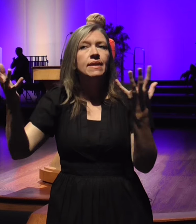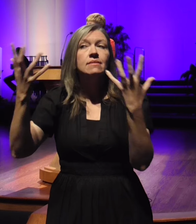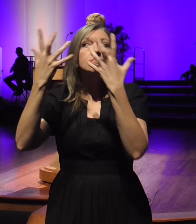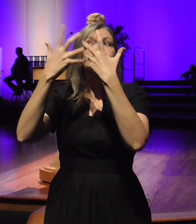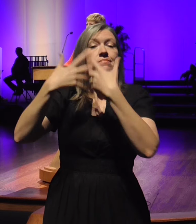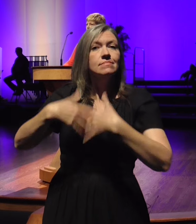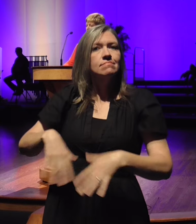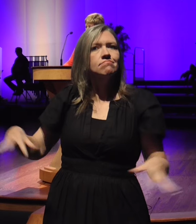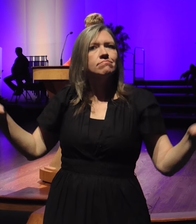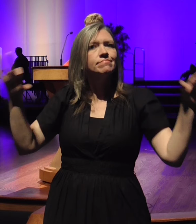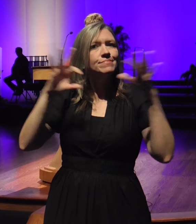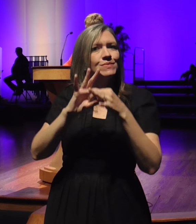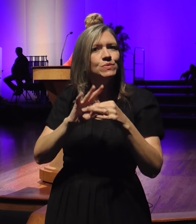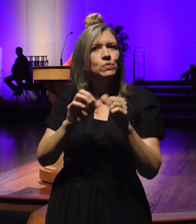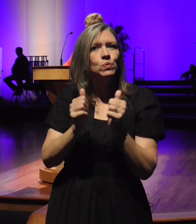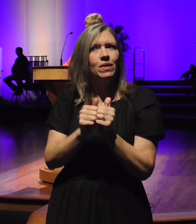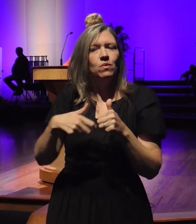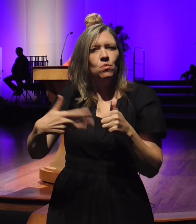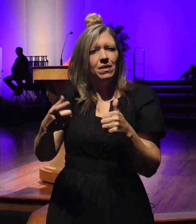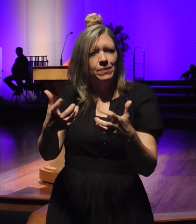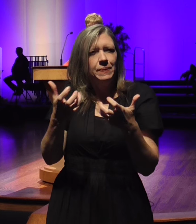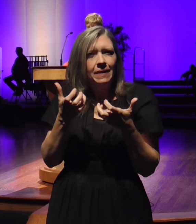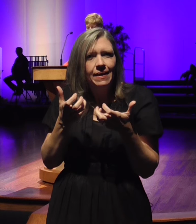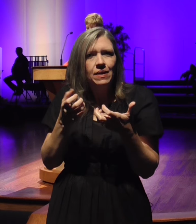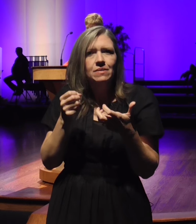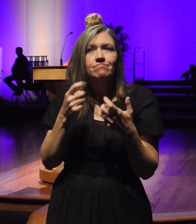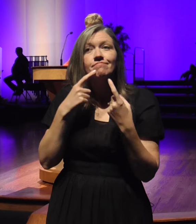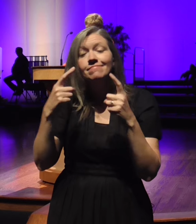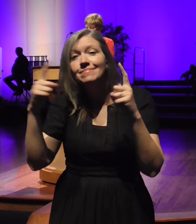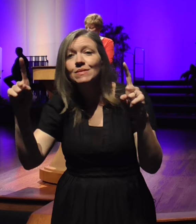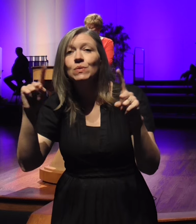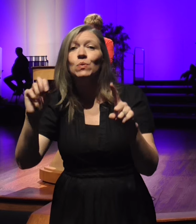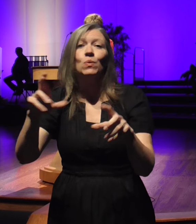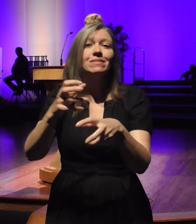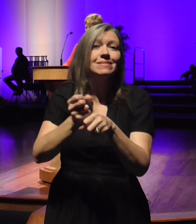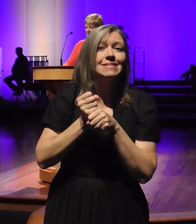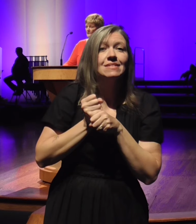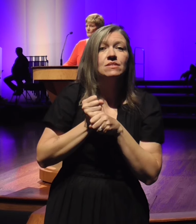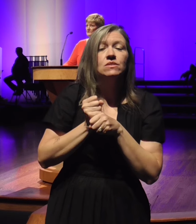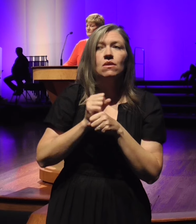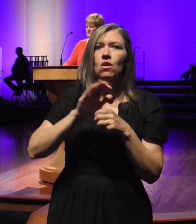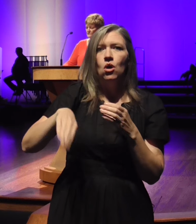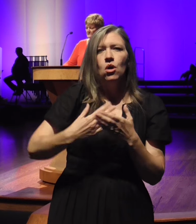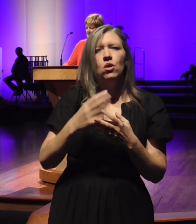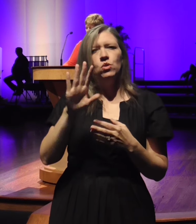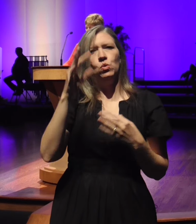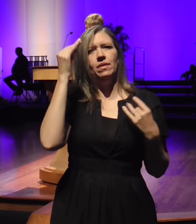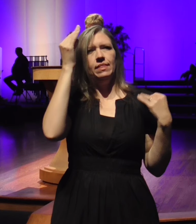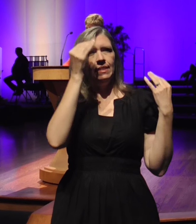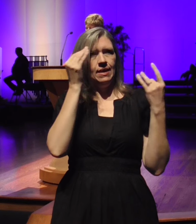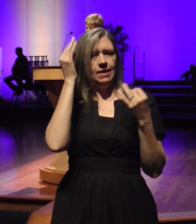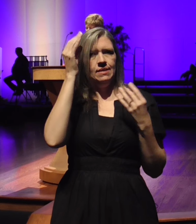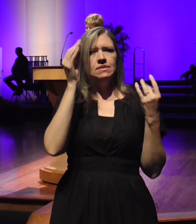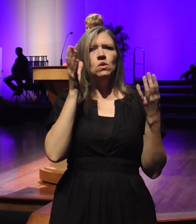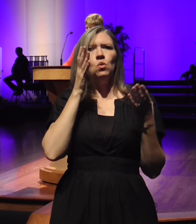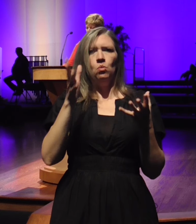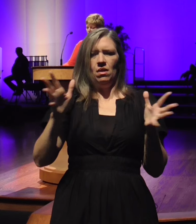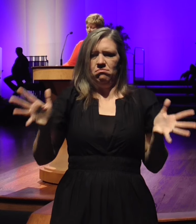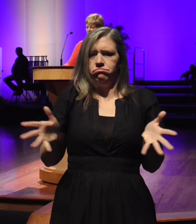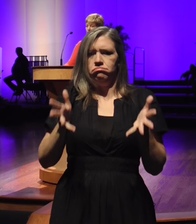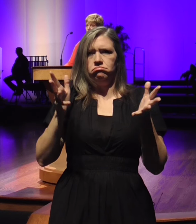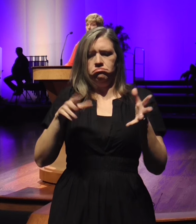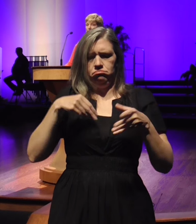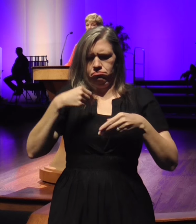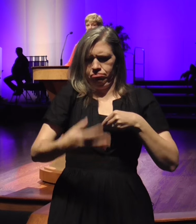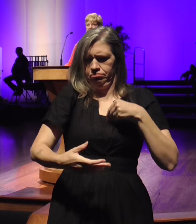become. Therefore, if you imagine only those things that are in harmony with what you wish to